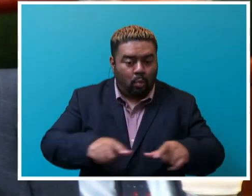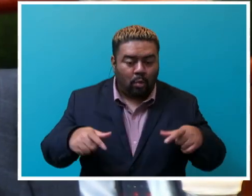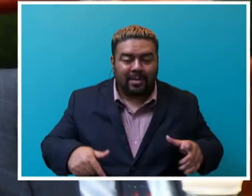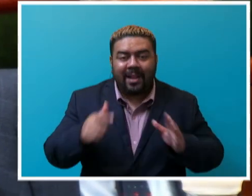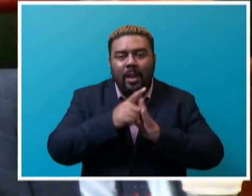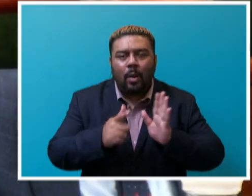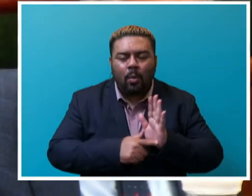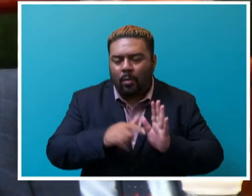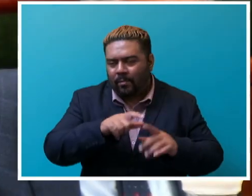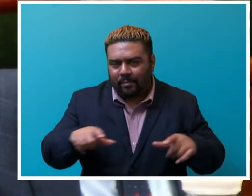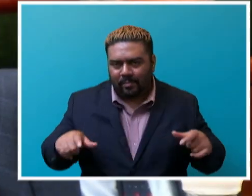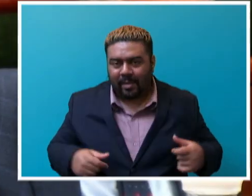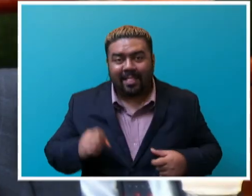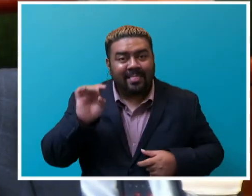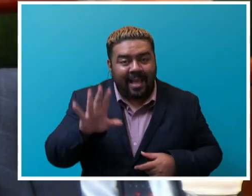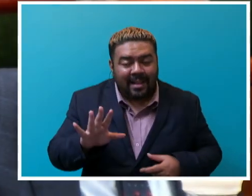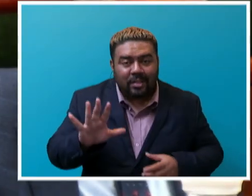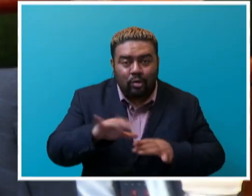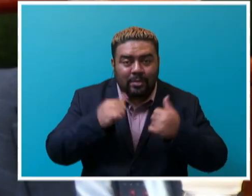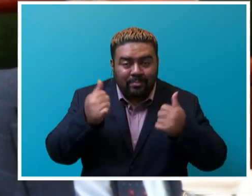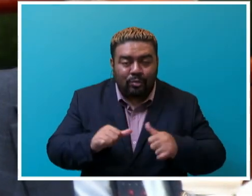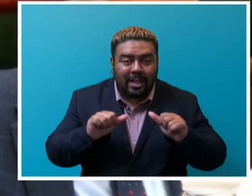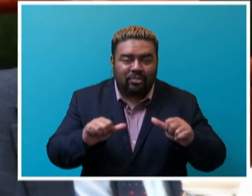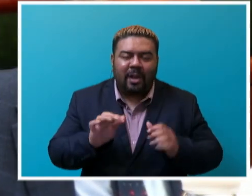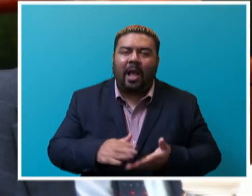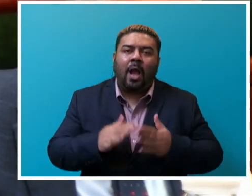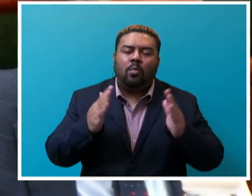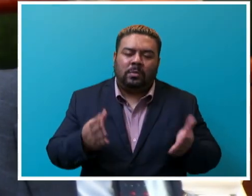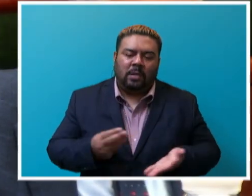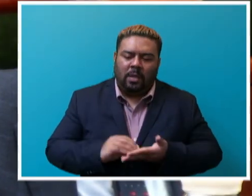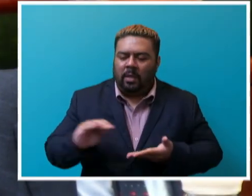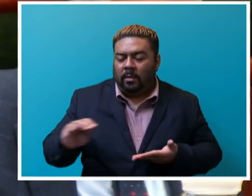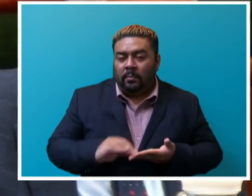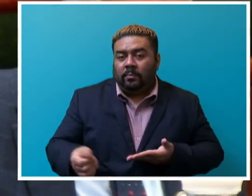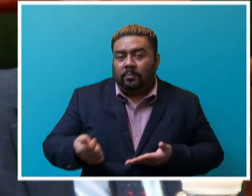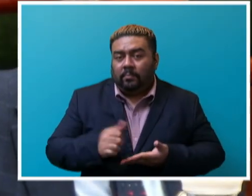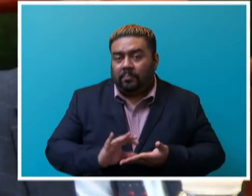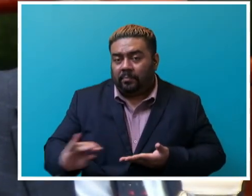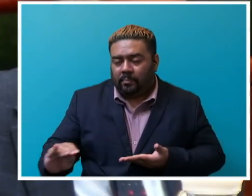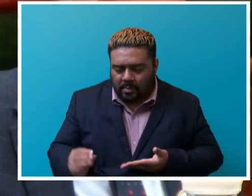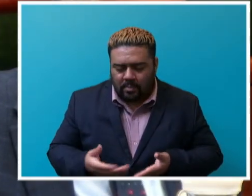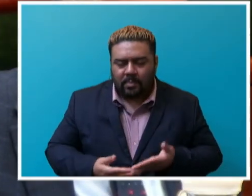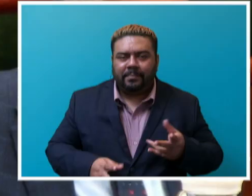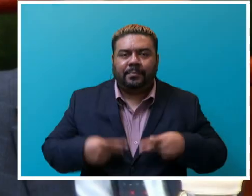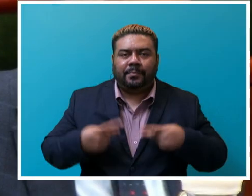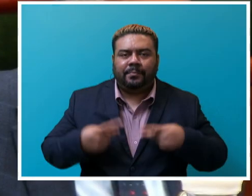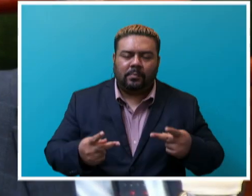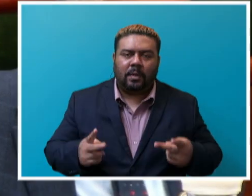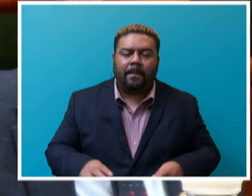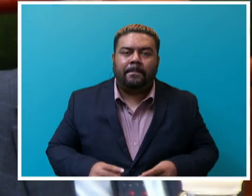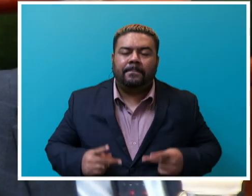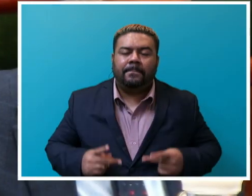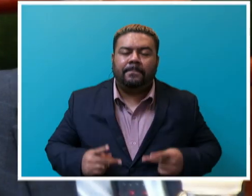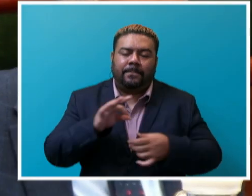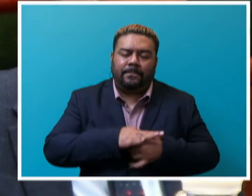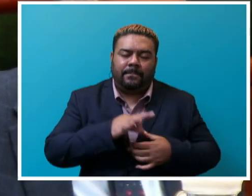enforcement. 10, social protection and housing, using social protection measures to promote equity, providing appropriate and affordable